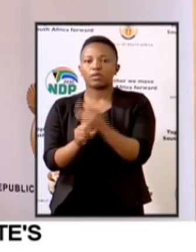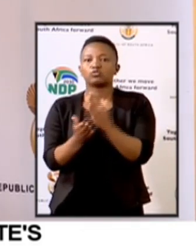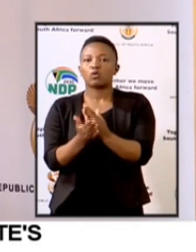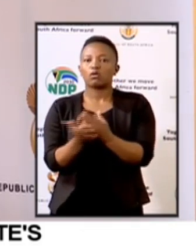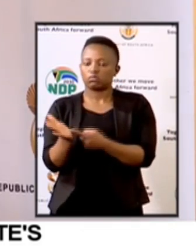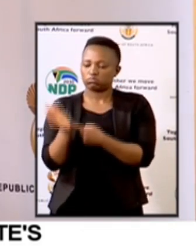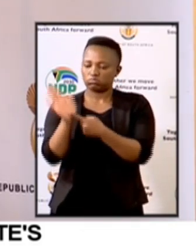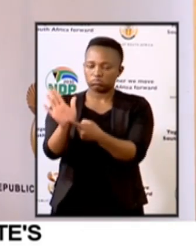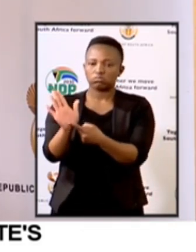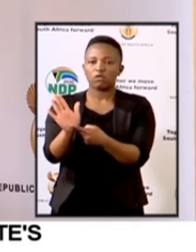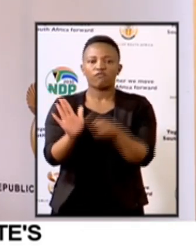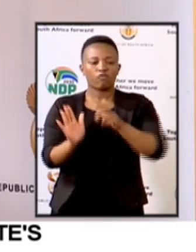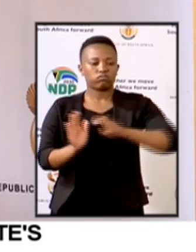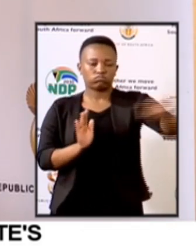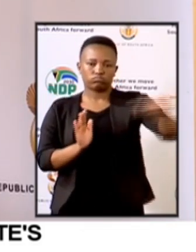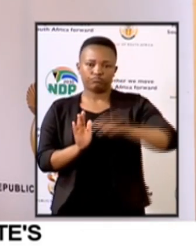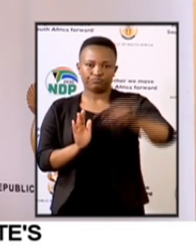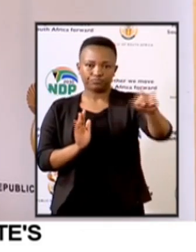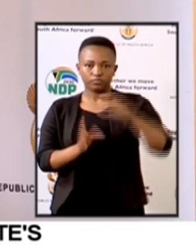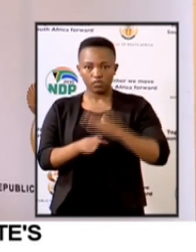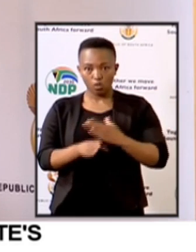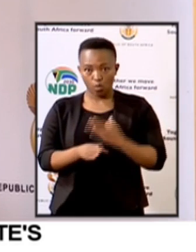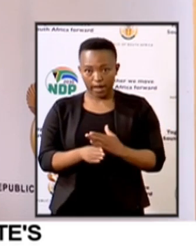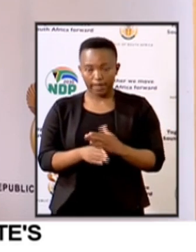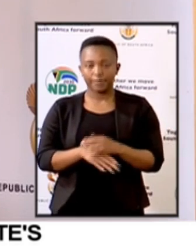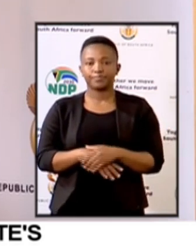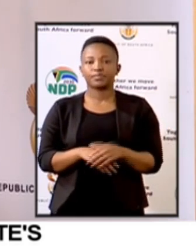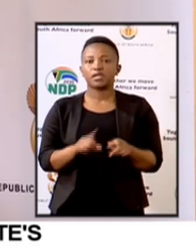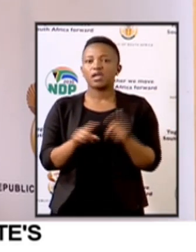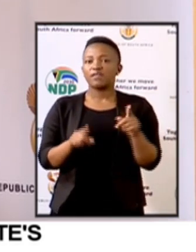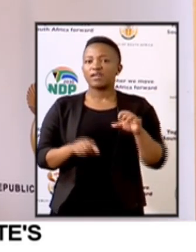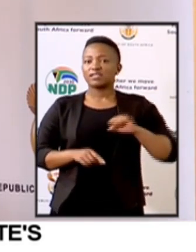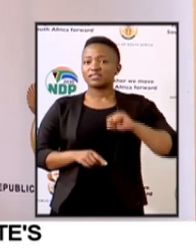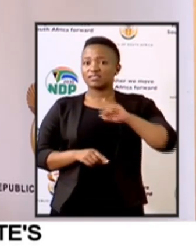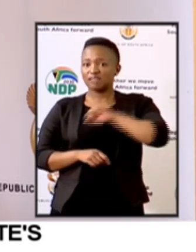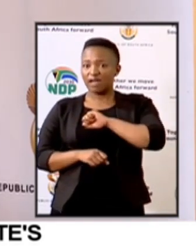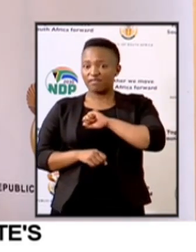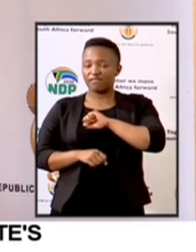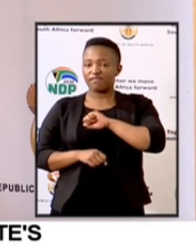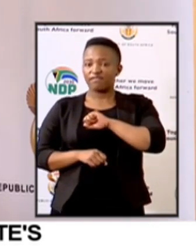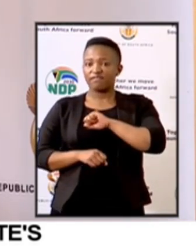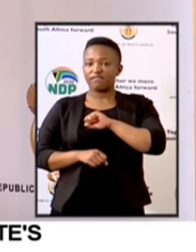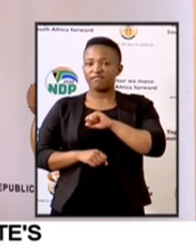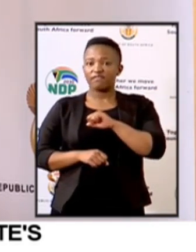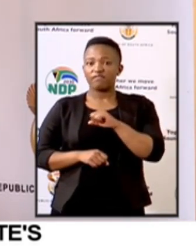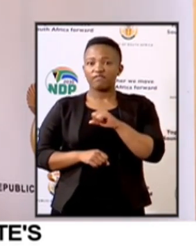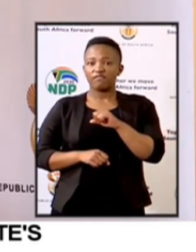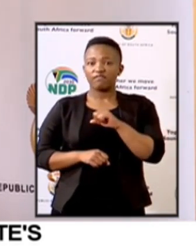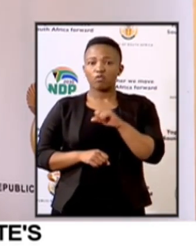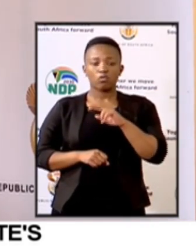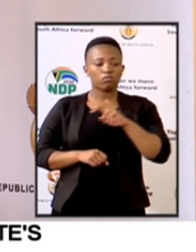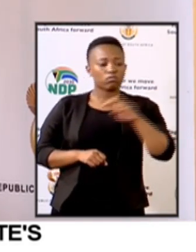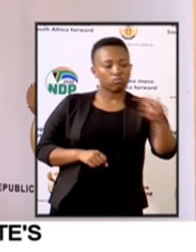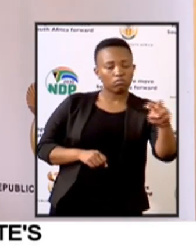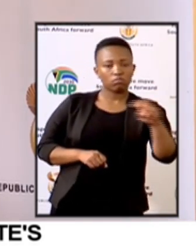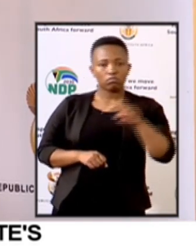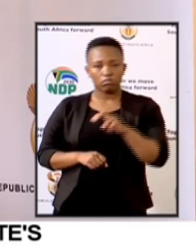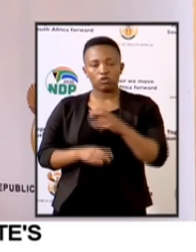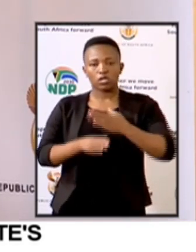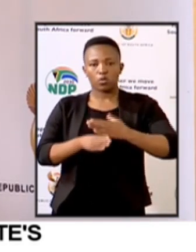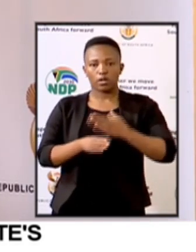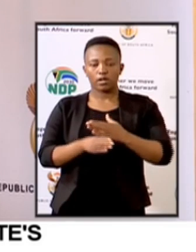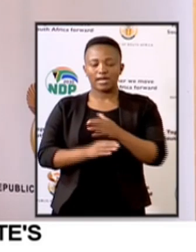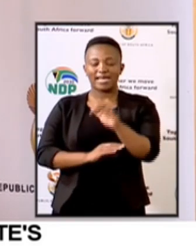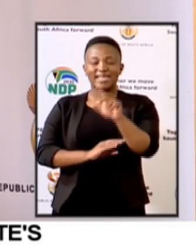purposes. To limit the number of employees arriving, living or working at the same time, the DGs